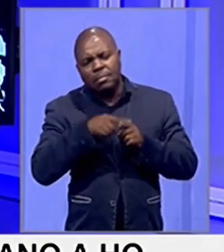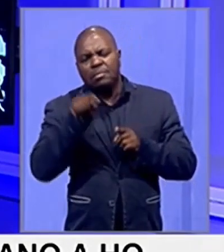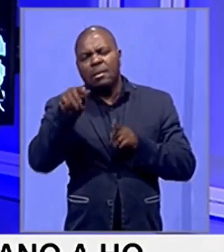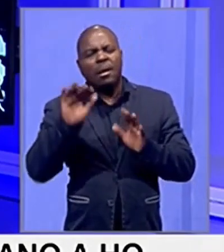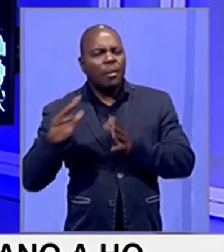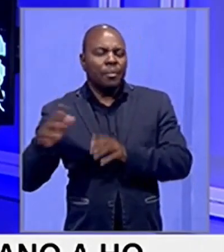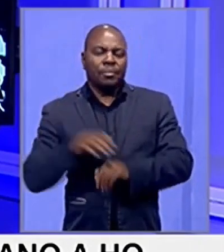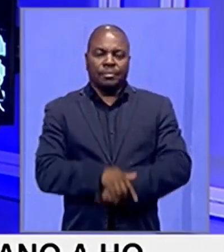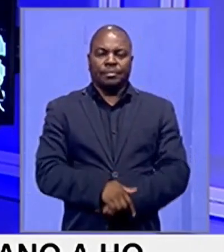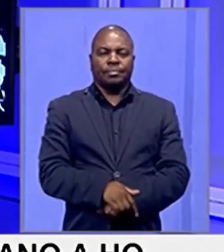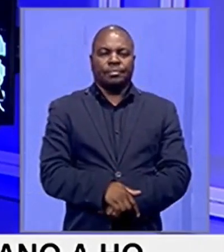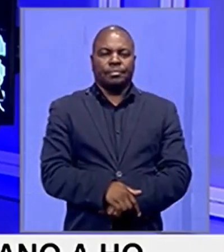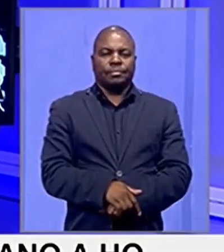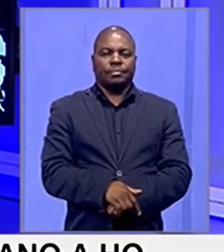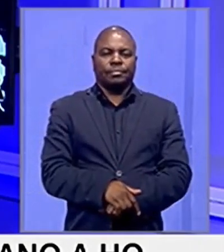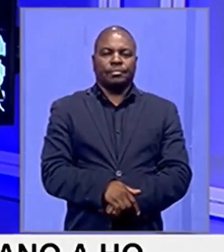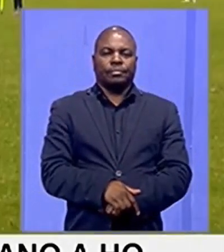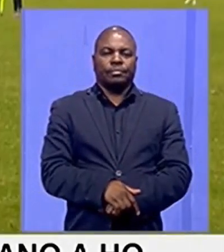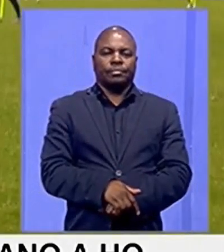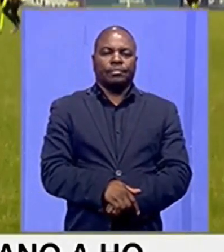ena.